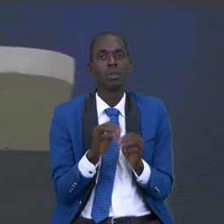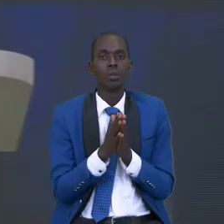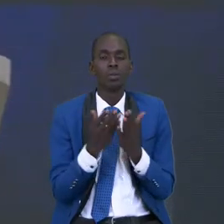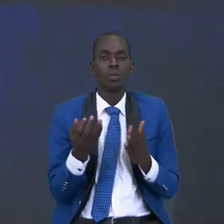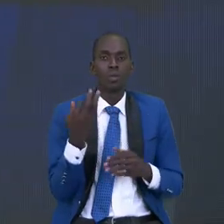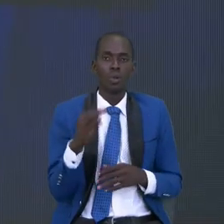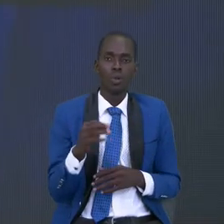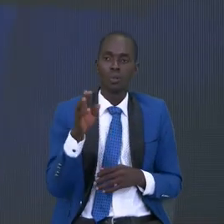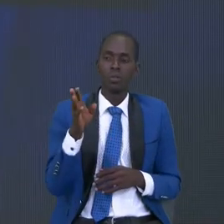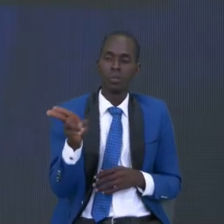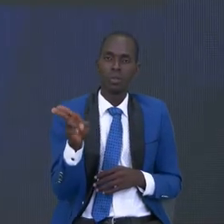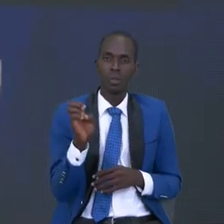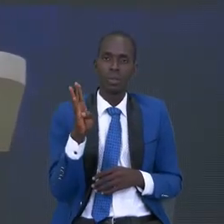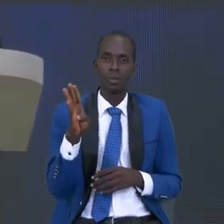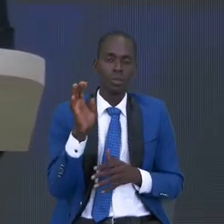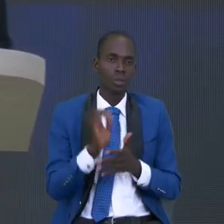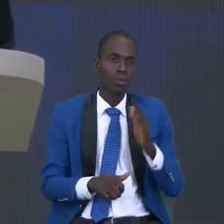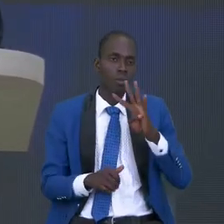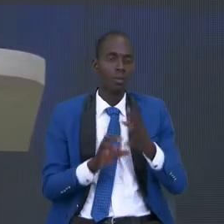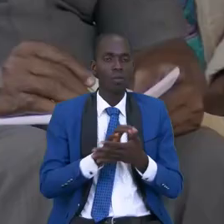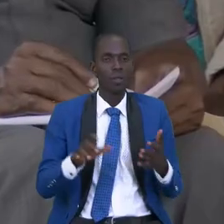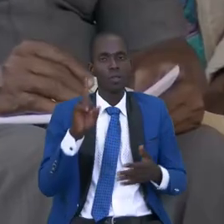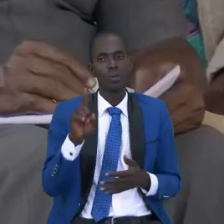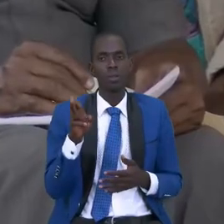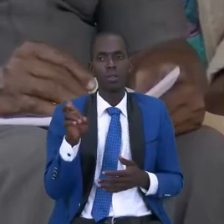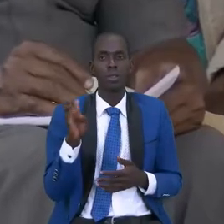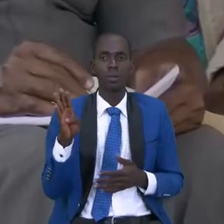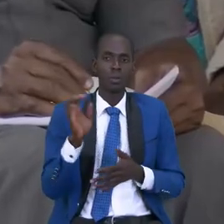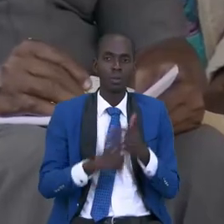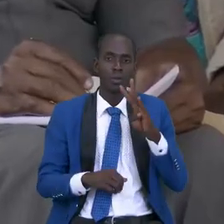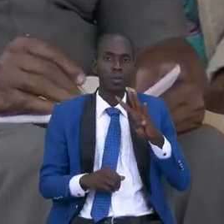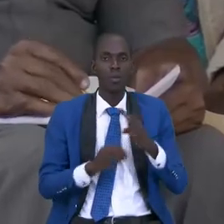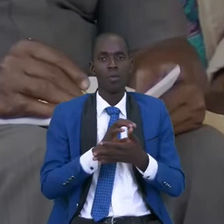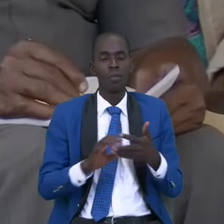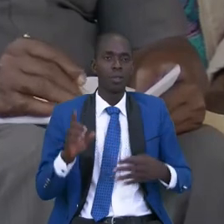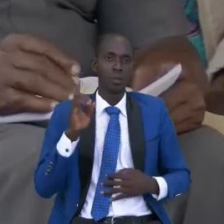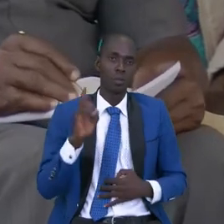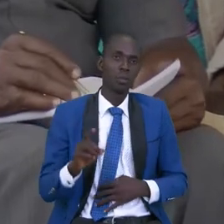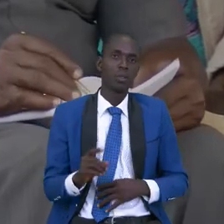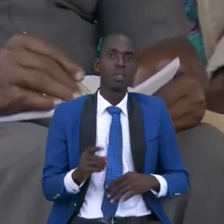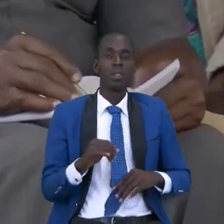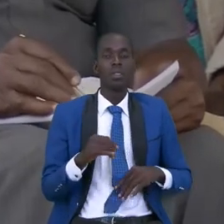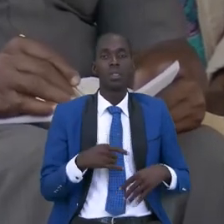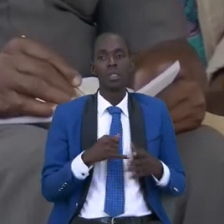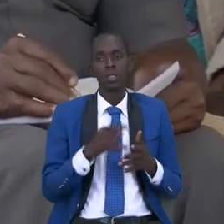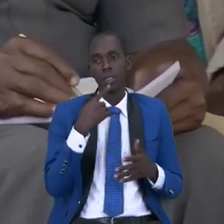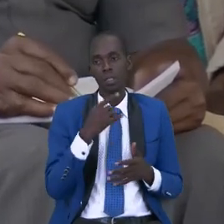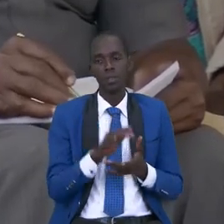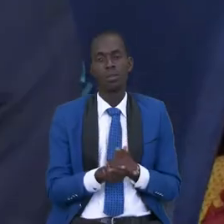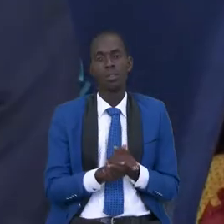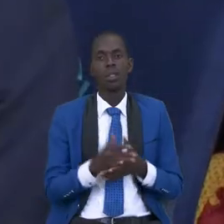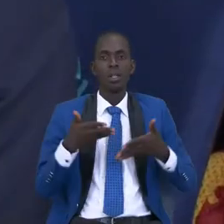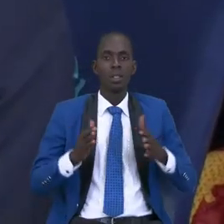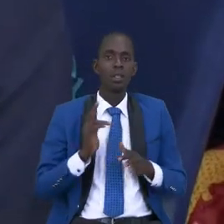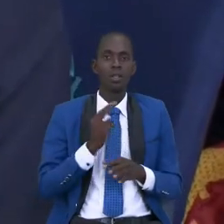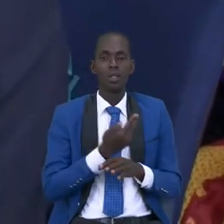chapter 4, reading from verse 1. Hebrews chapter 4, verse 1, it says, let us